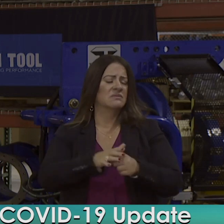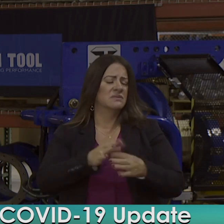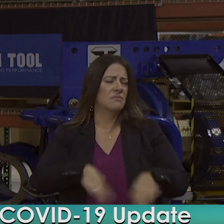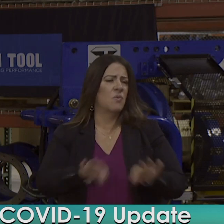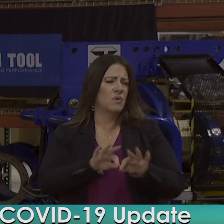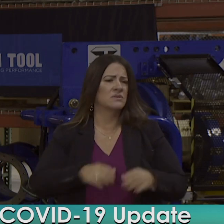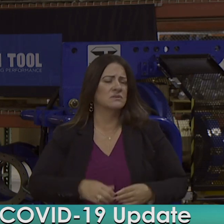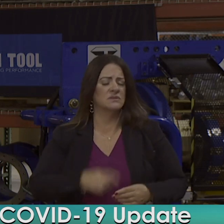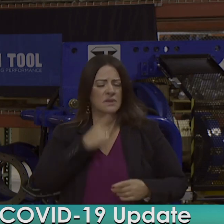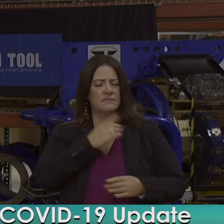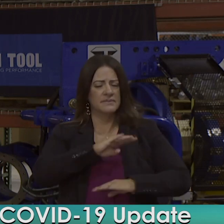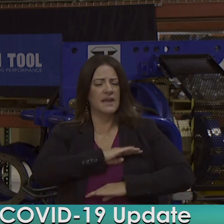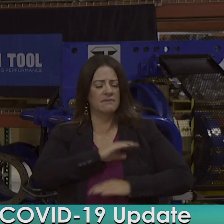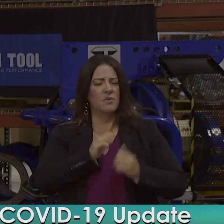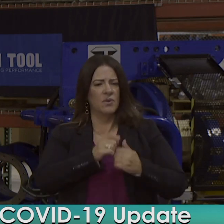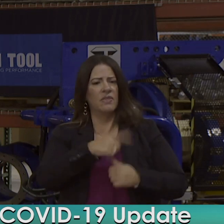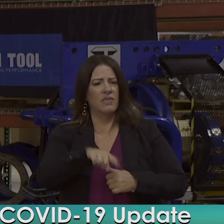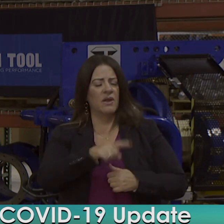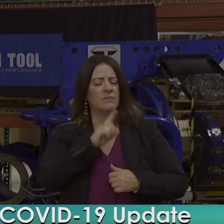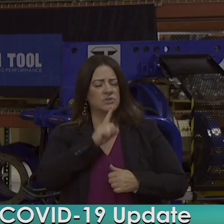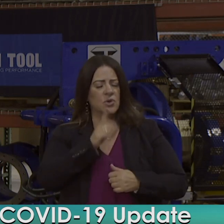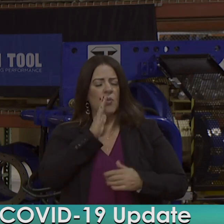and help with that task.